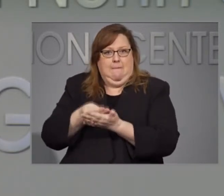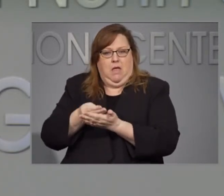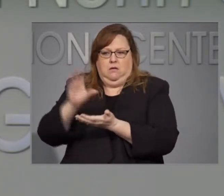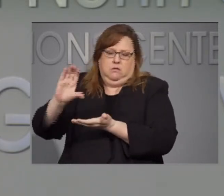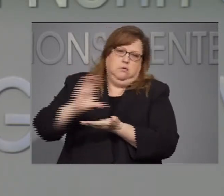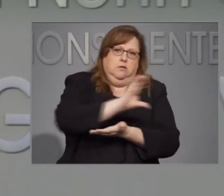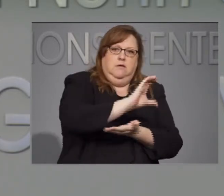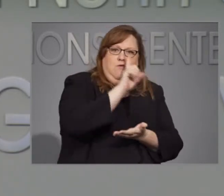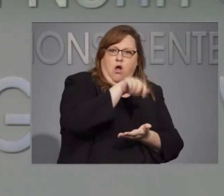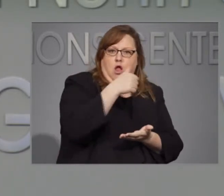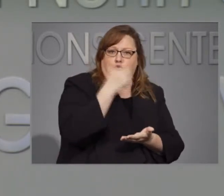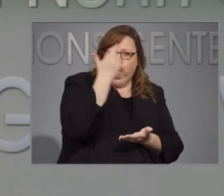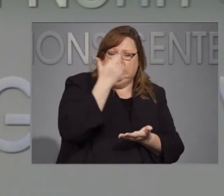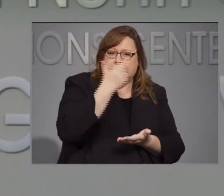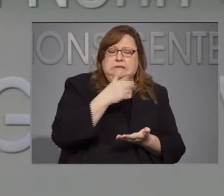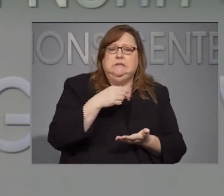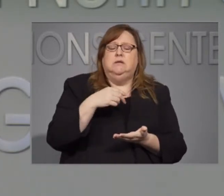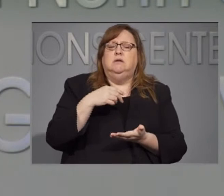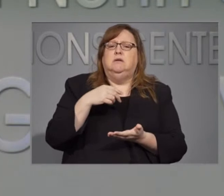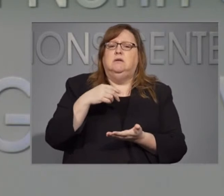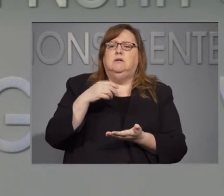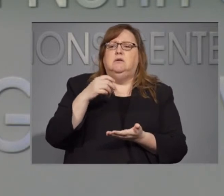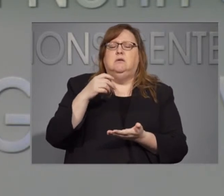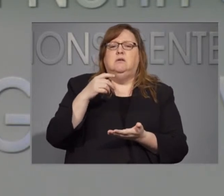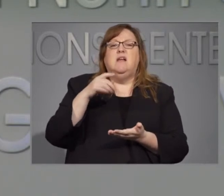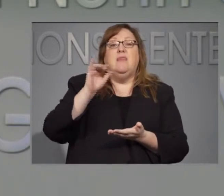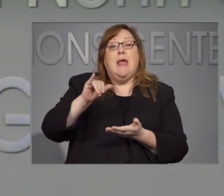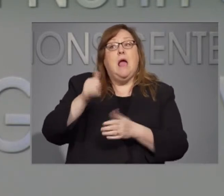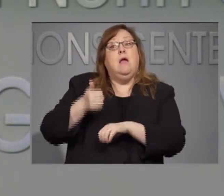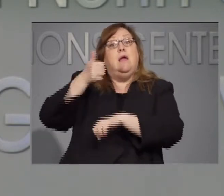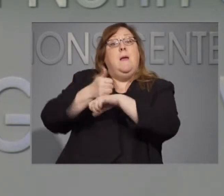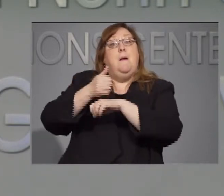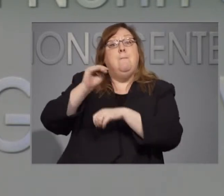is for removing Confederate monuments at the Capitol and government